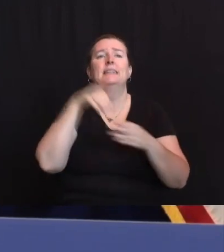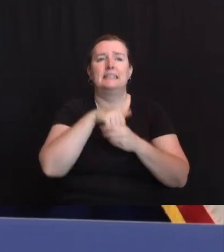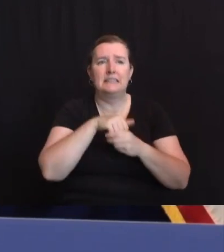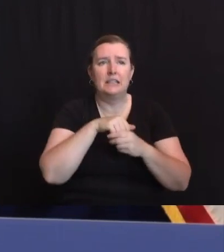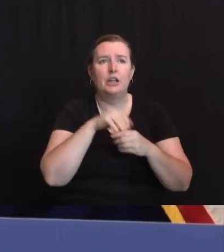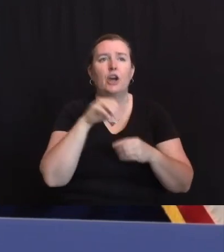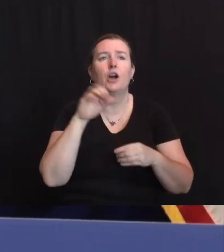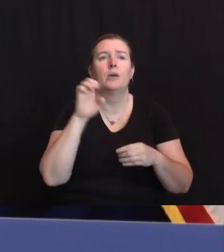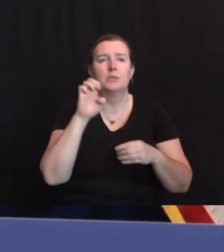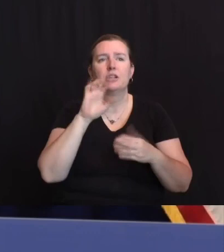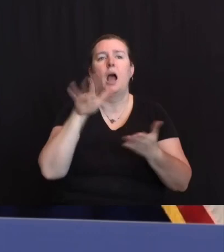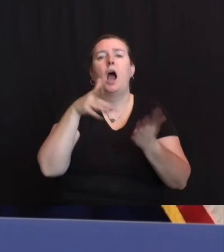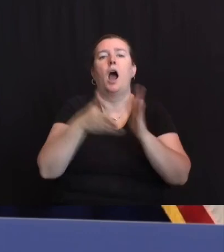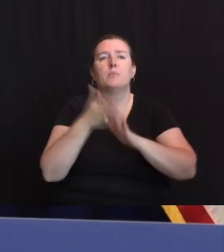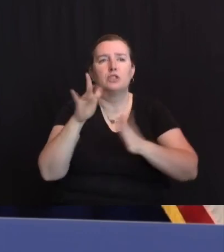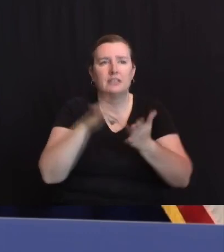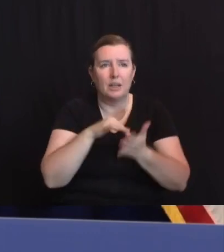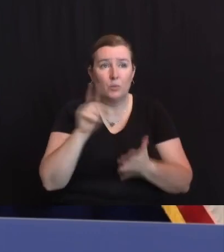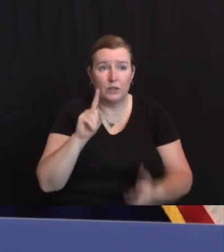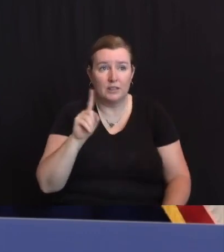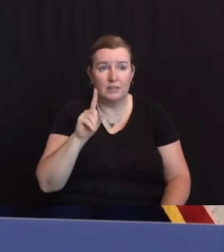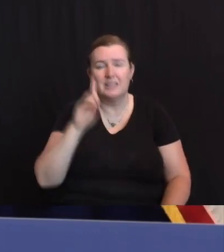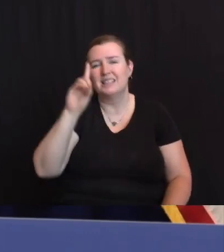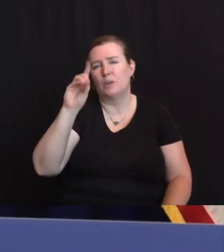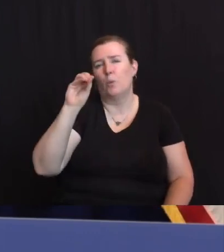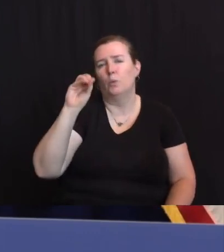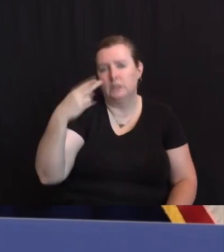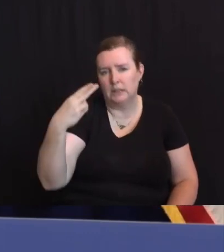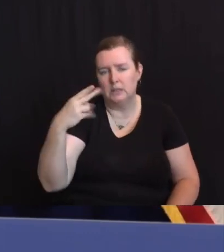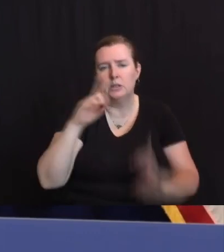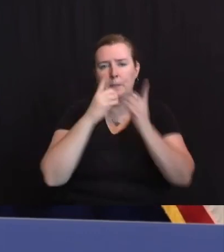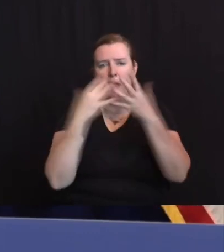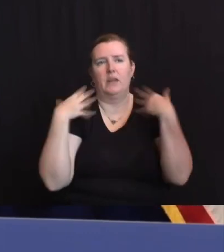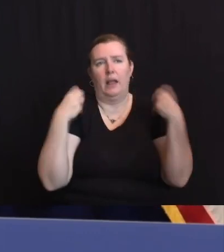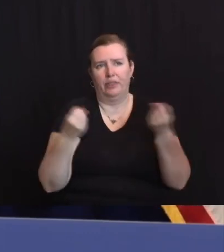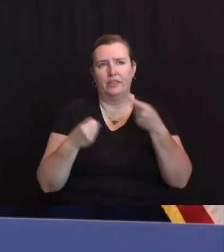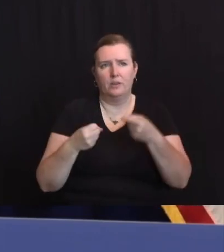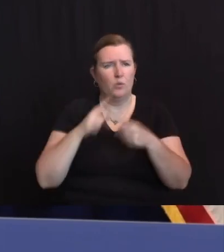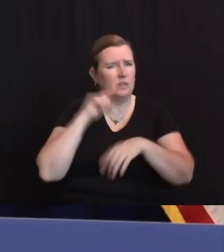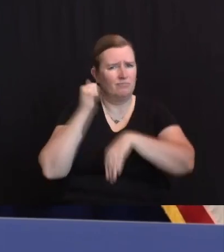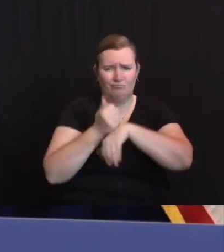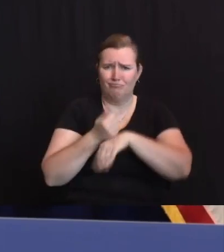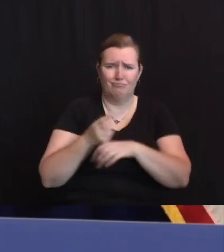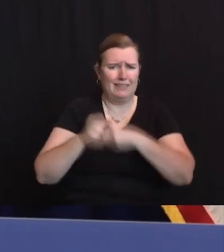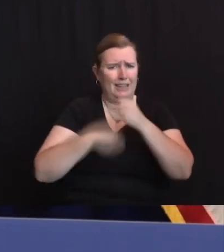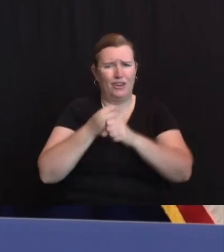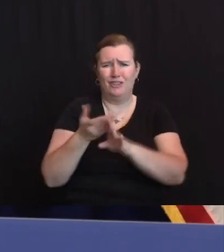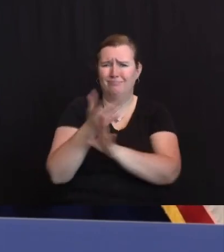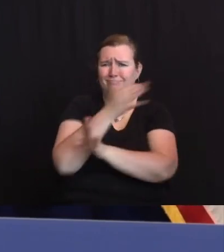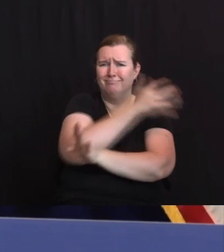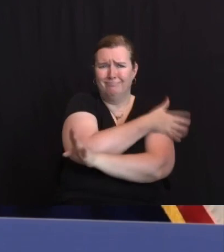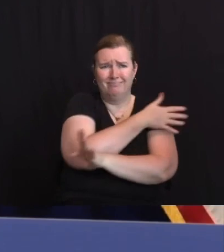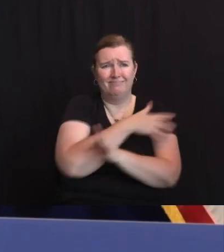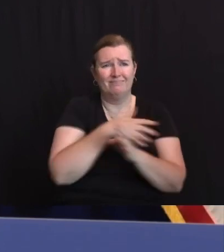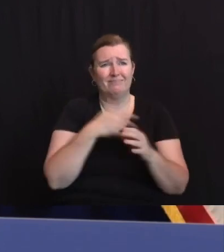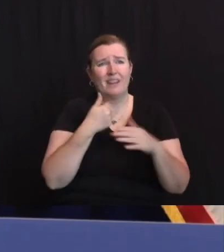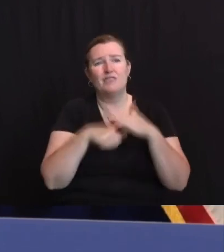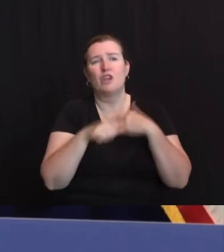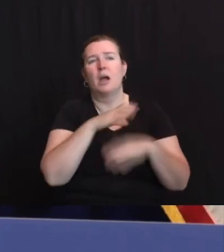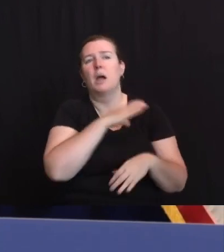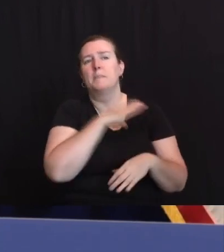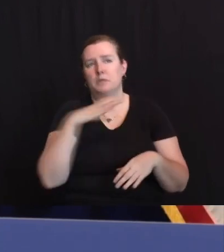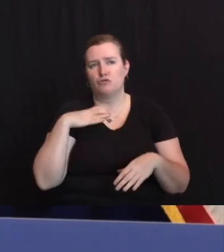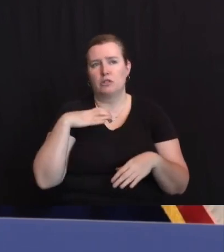Center at the Department of Health, which was established a number of years ago, I think under Commissioner Lacey, to